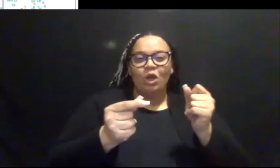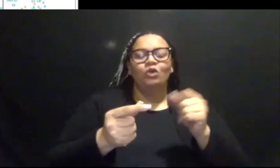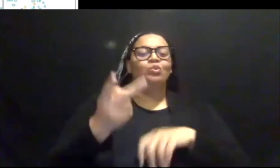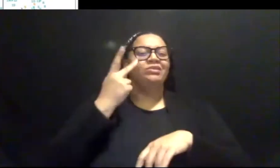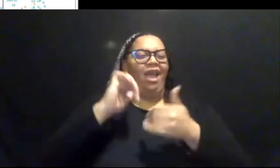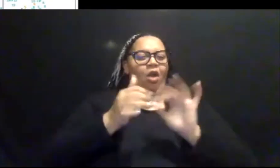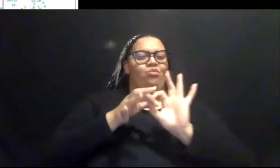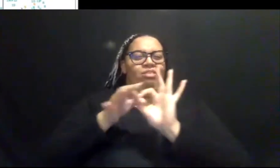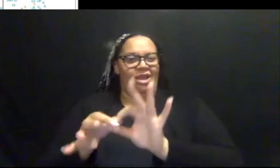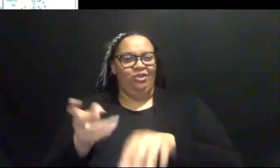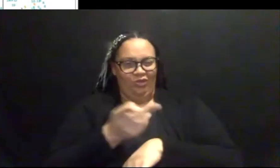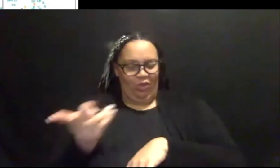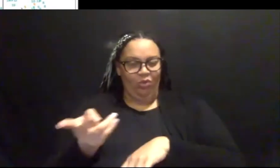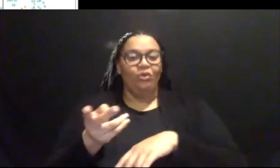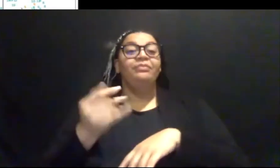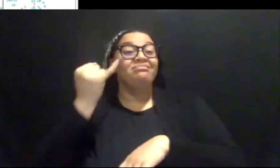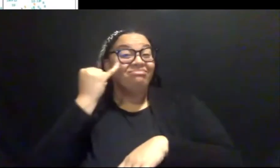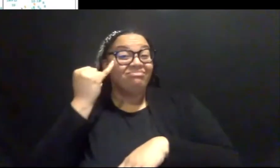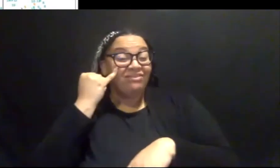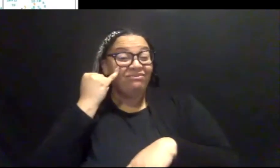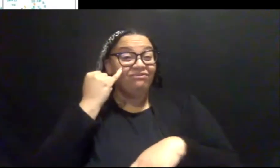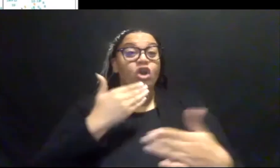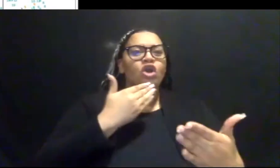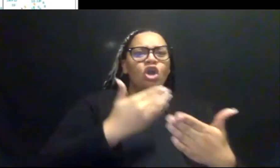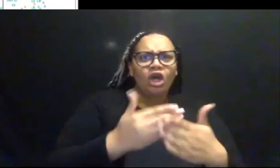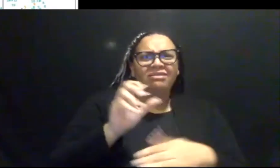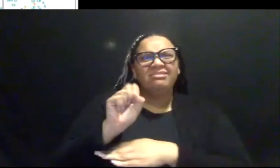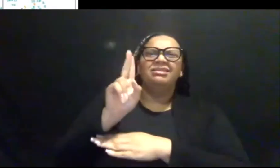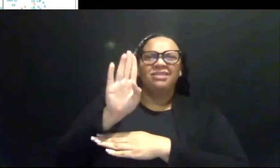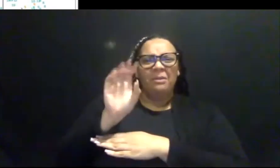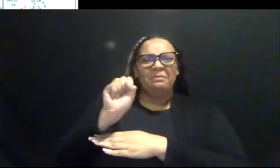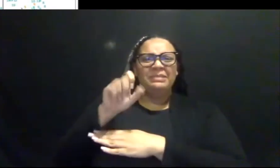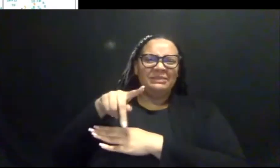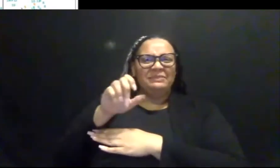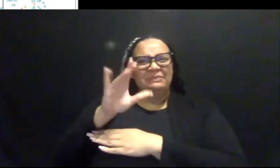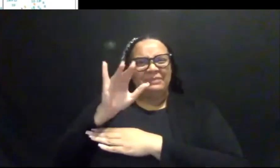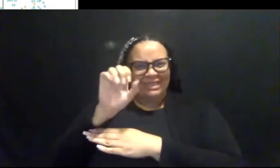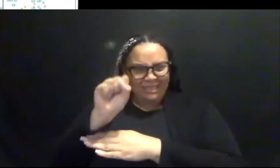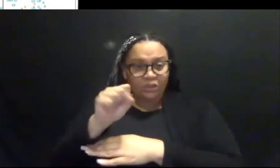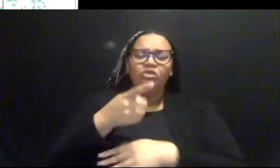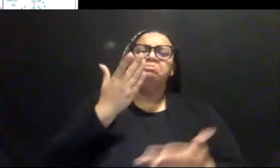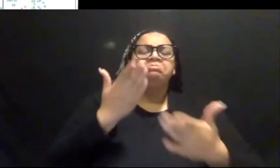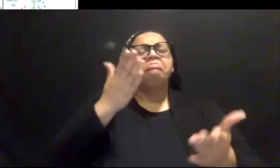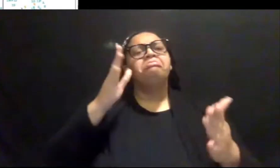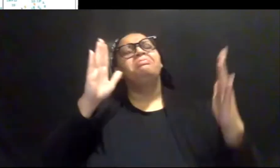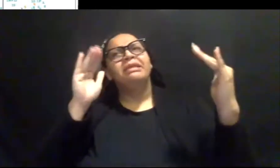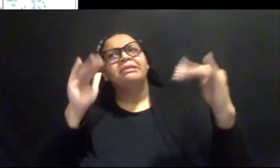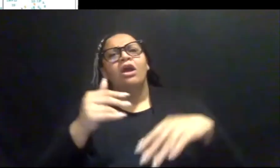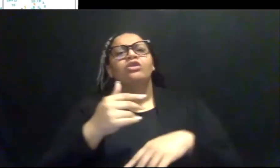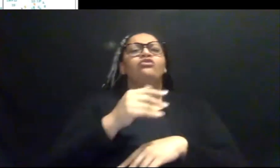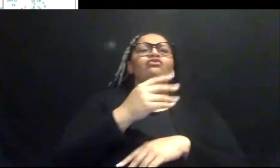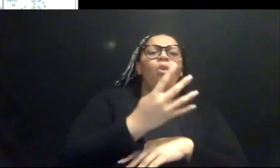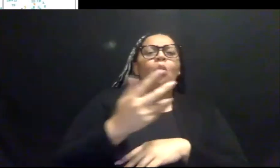And if these are really good subspecies designations, you might expect 4 or 3 different clouds, right? A purple cloud,